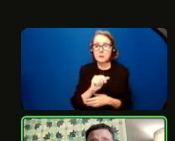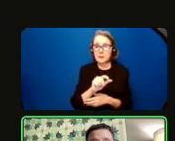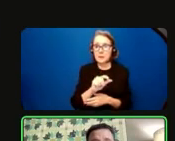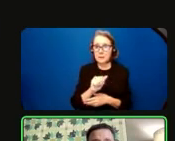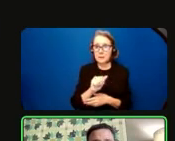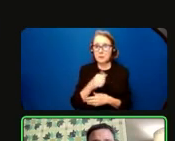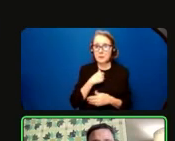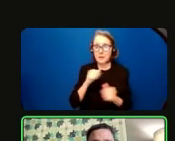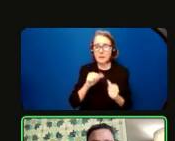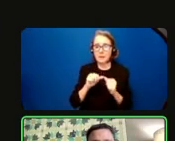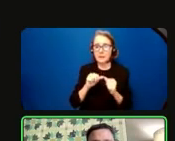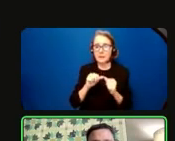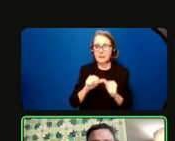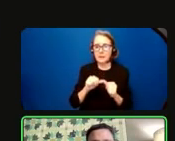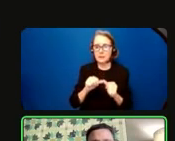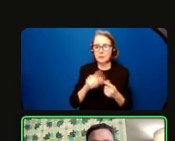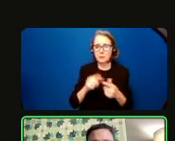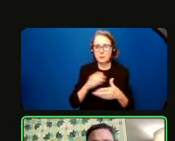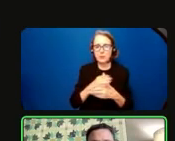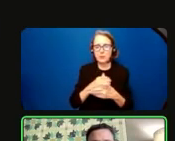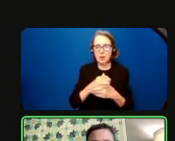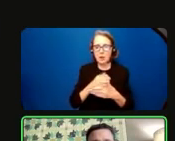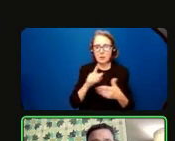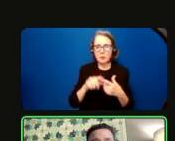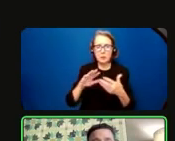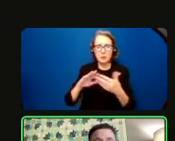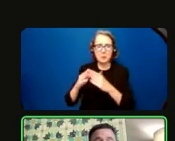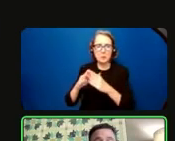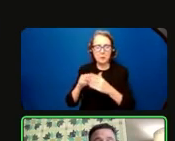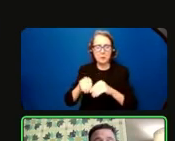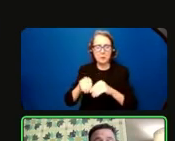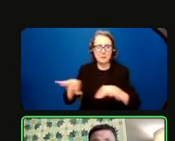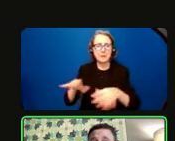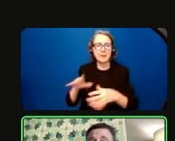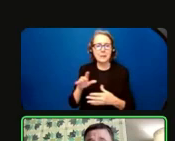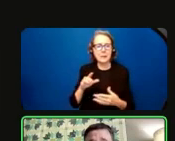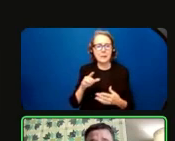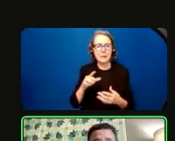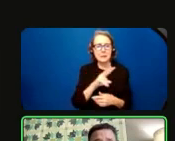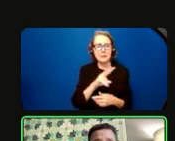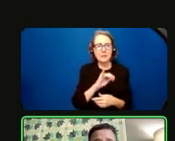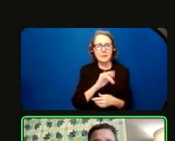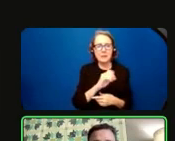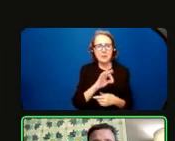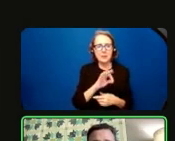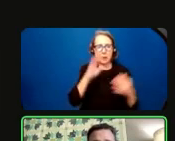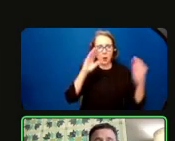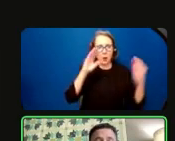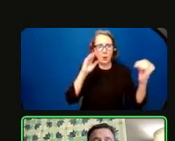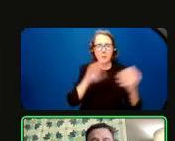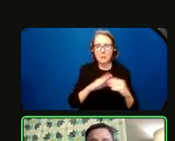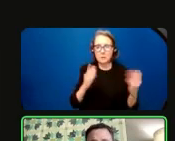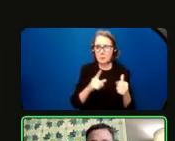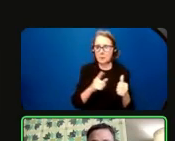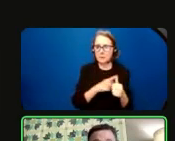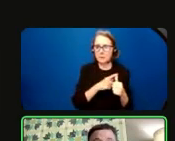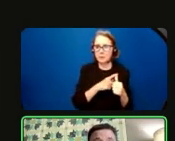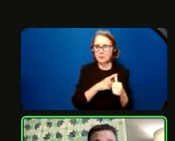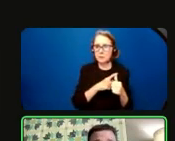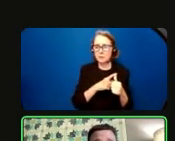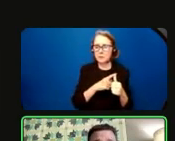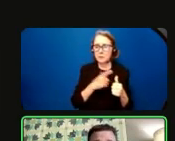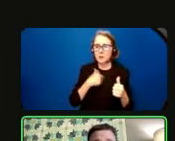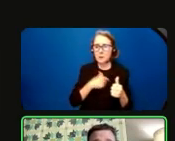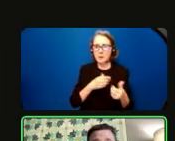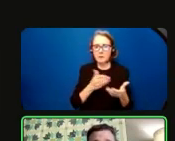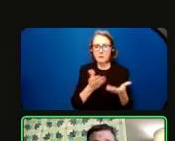can continue to share out to the community, is that at the Village of Hope that was opened first, we've